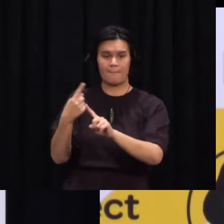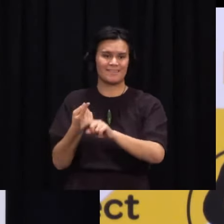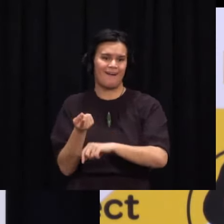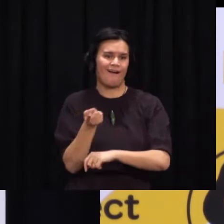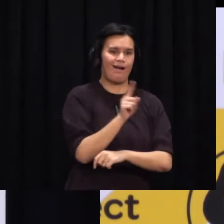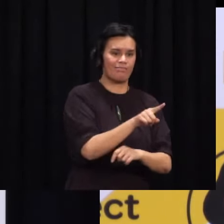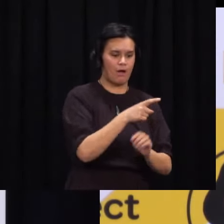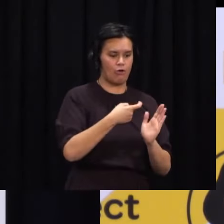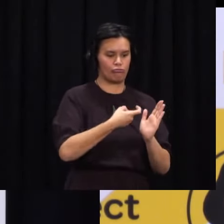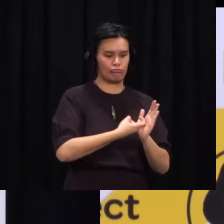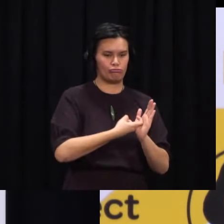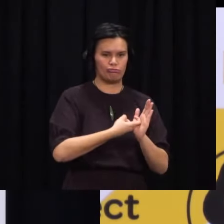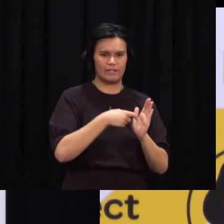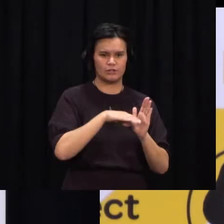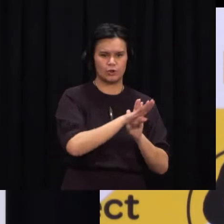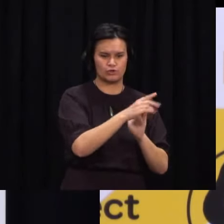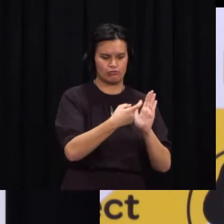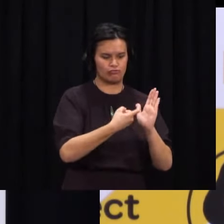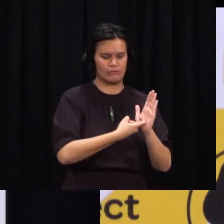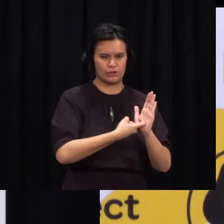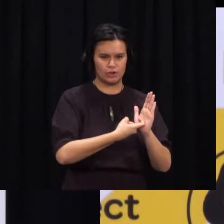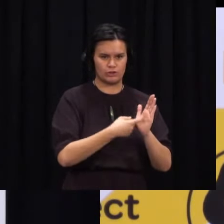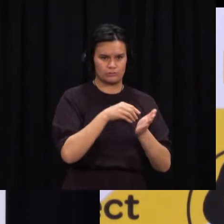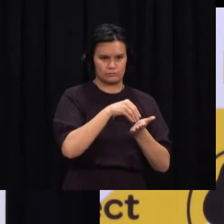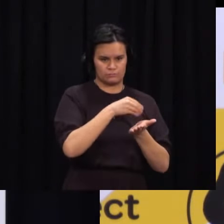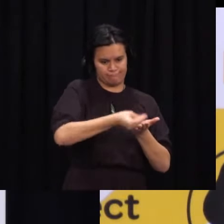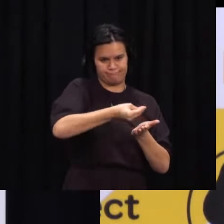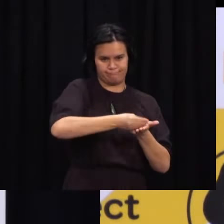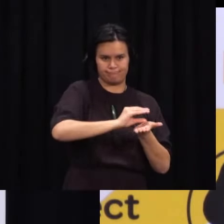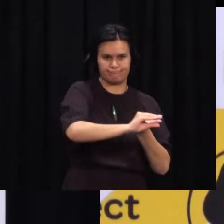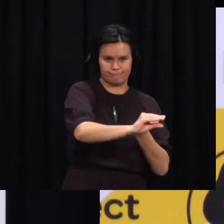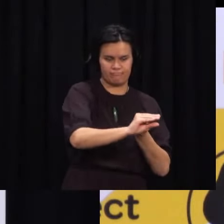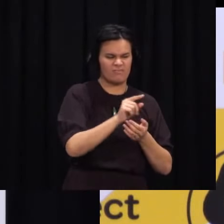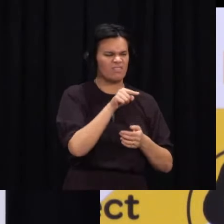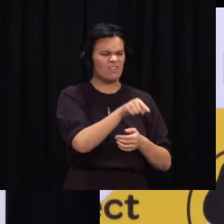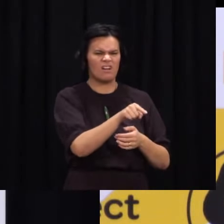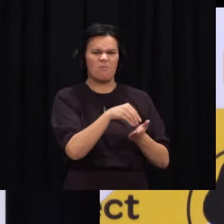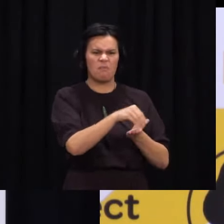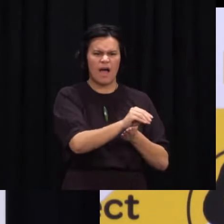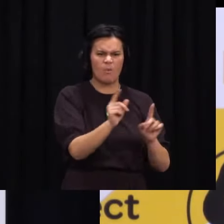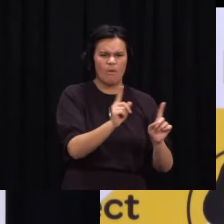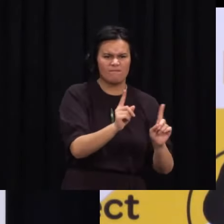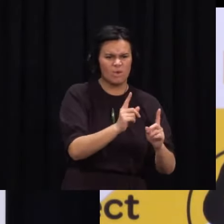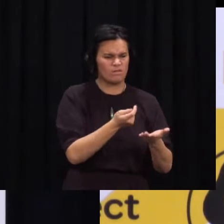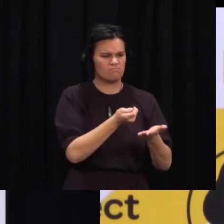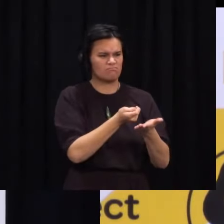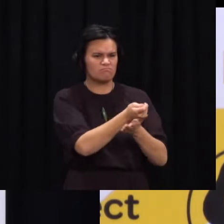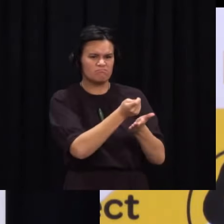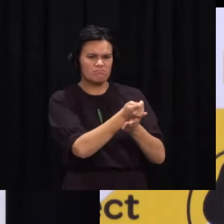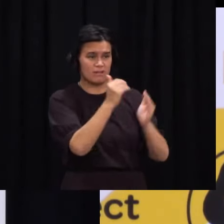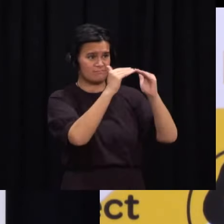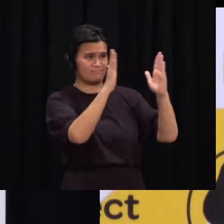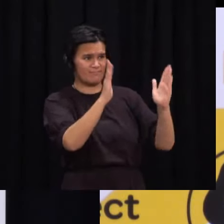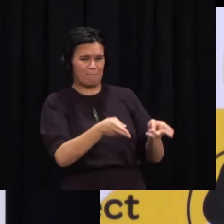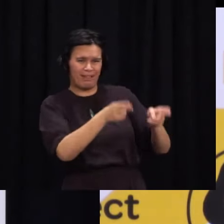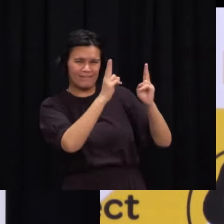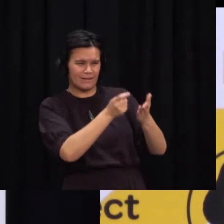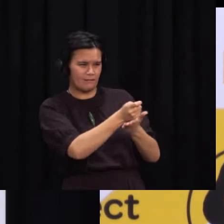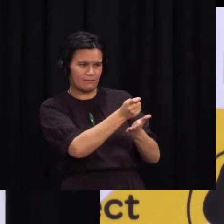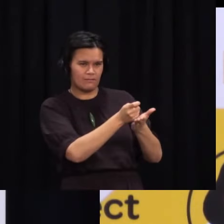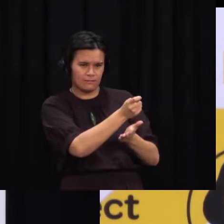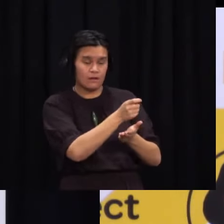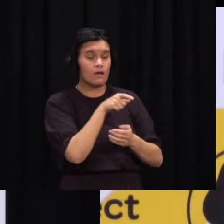the resurgence payment, which can be used for fixed costs, like for instance, lease arrangements or rentals, is able to be drawn